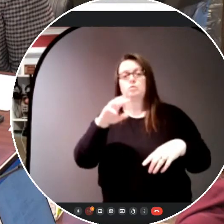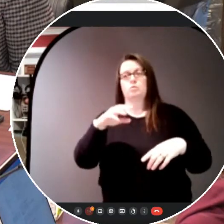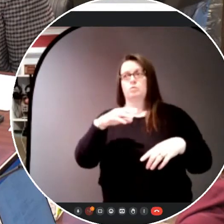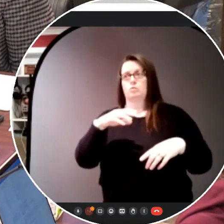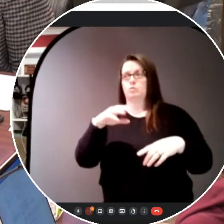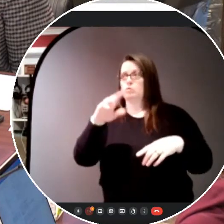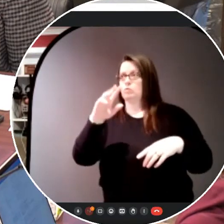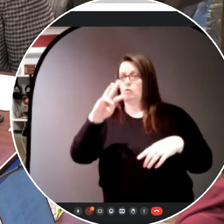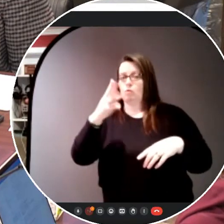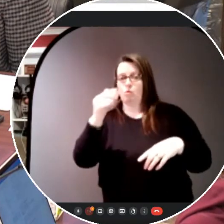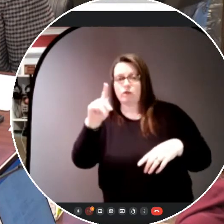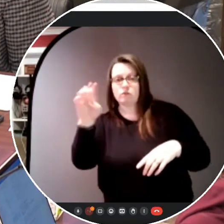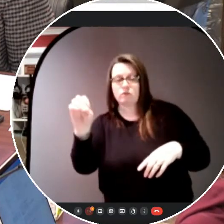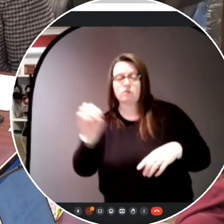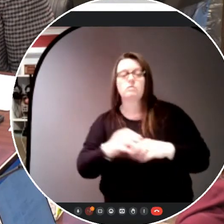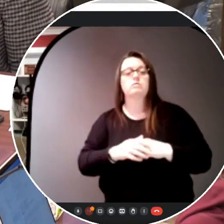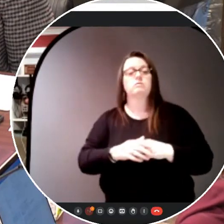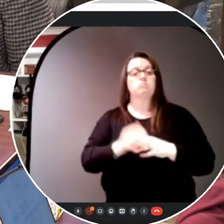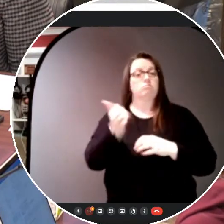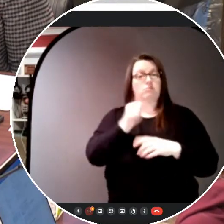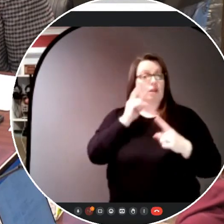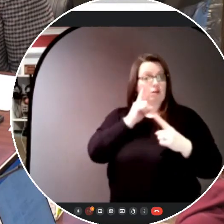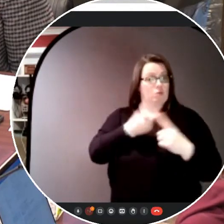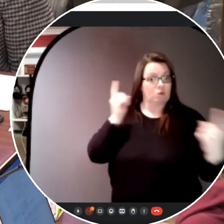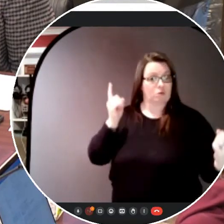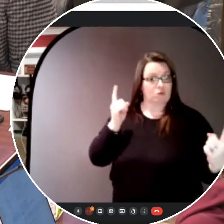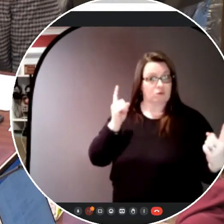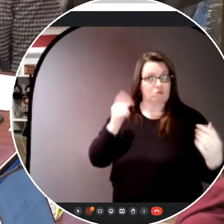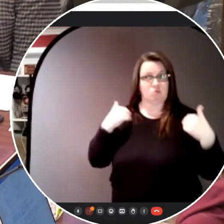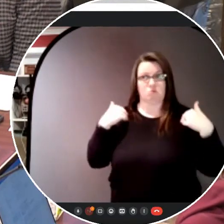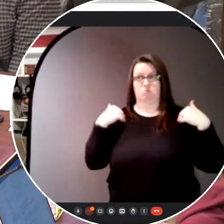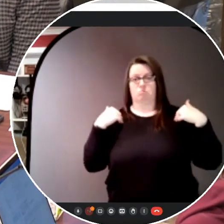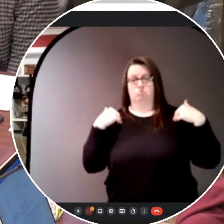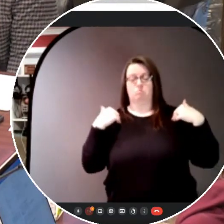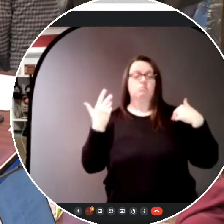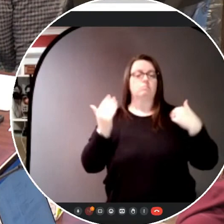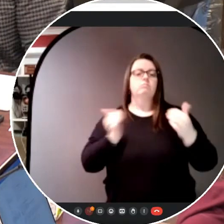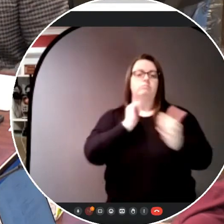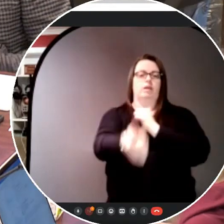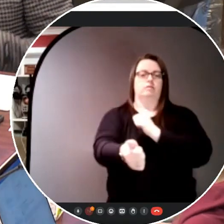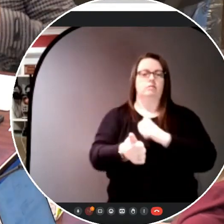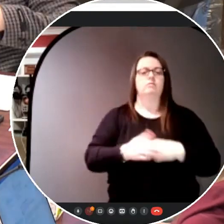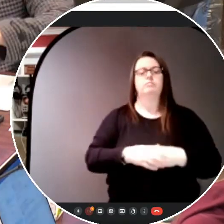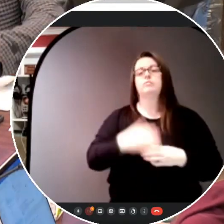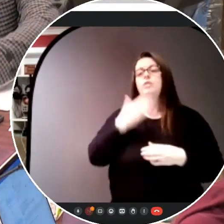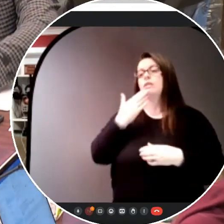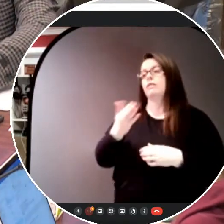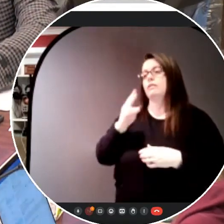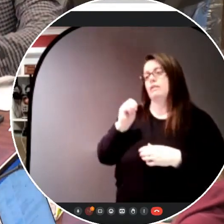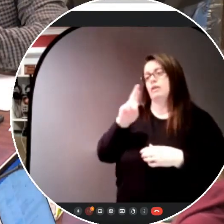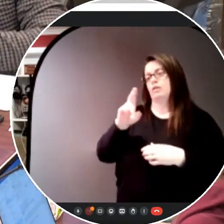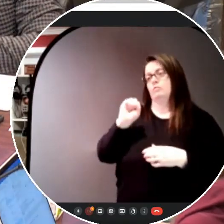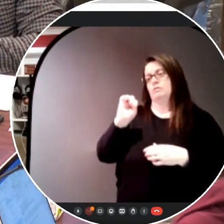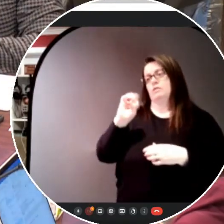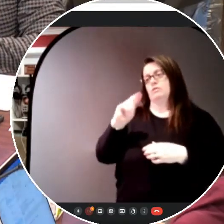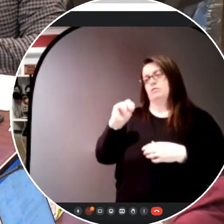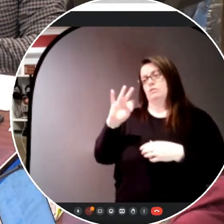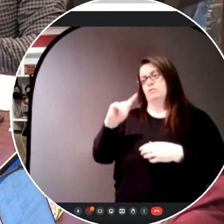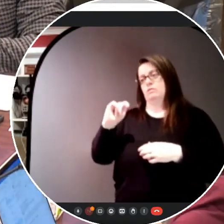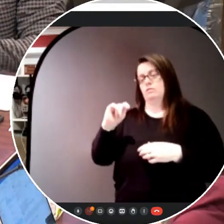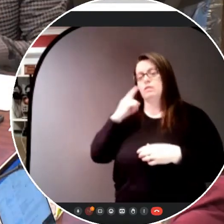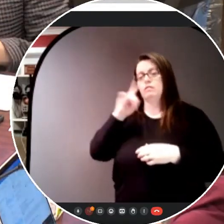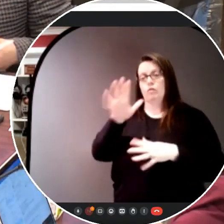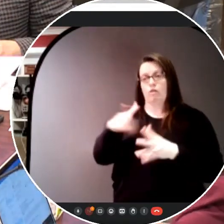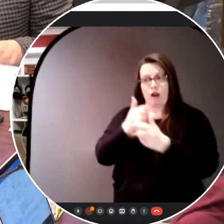opposed? Any abstentions? Okay, carried. Thank you, Mr. Sinnott, for the update and for all the work that you've put into that. It's greatly